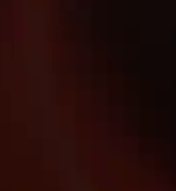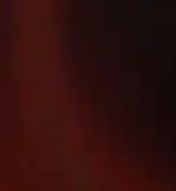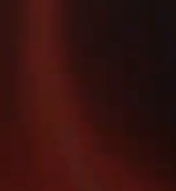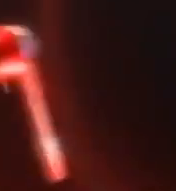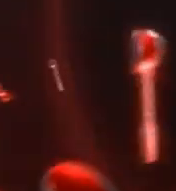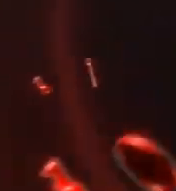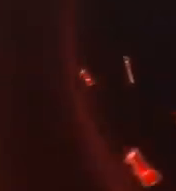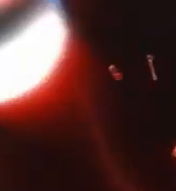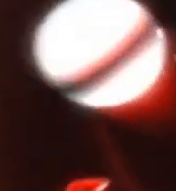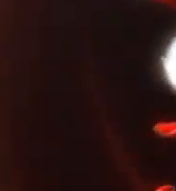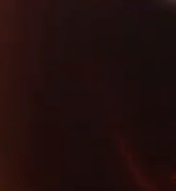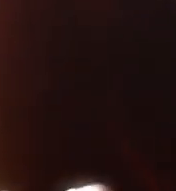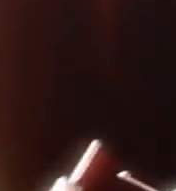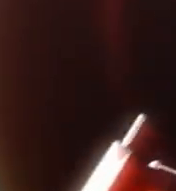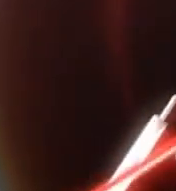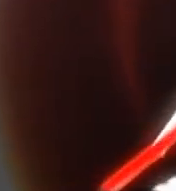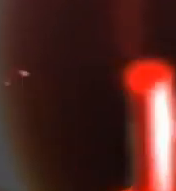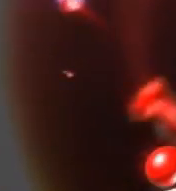hits.